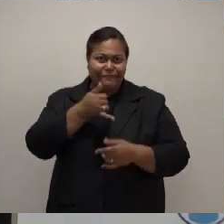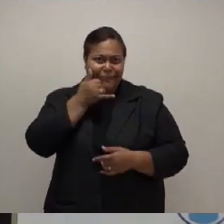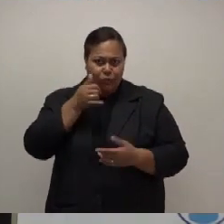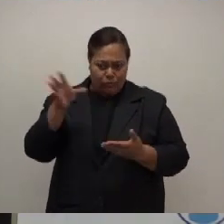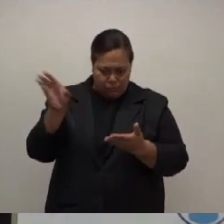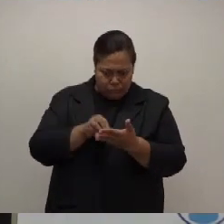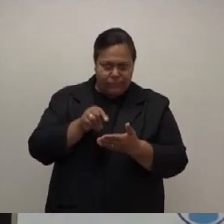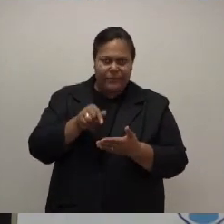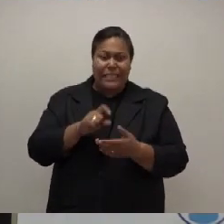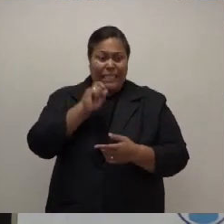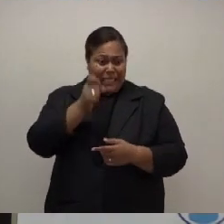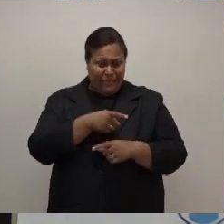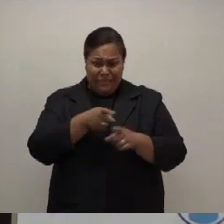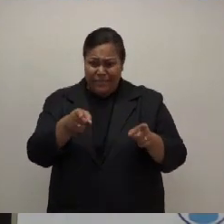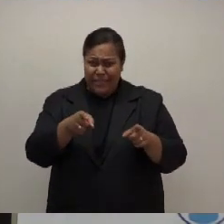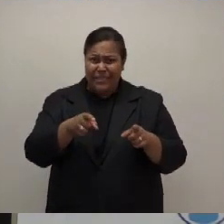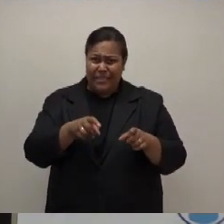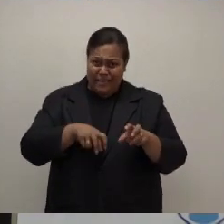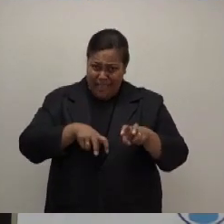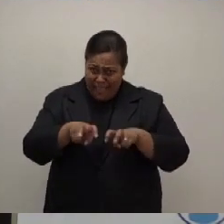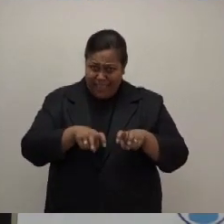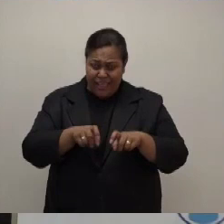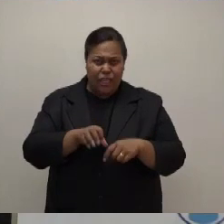is feeling unwell, stay home.